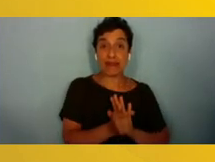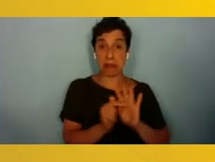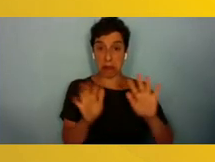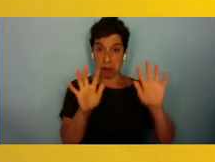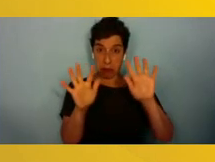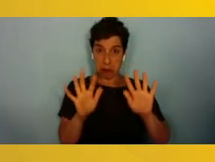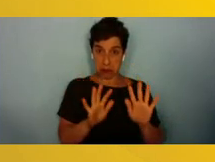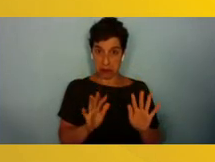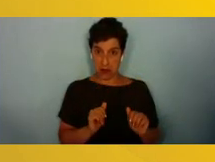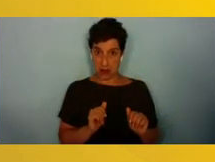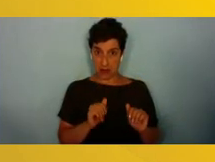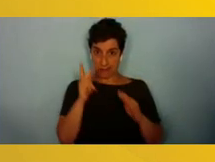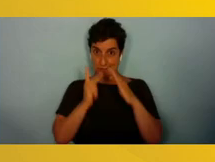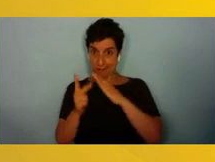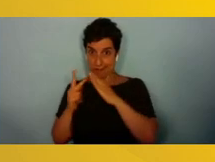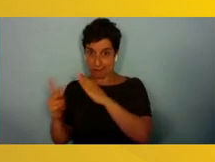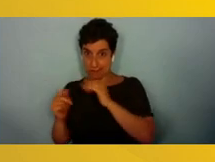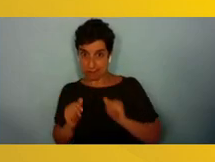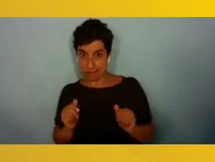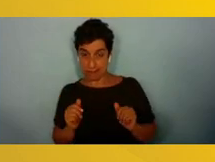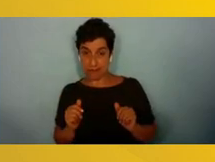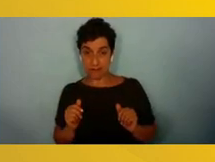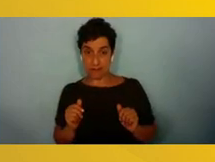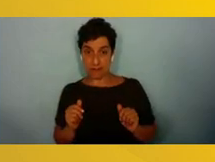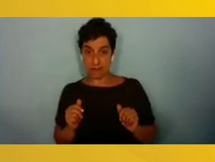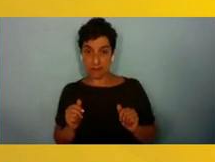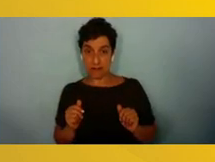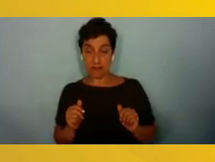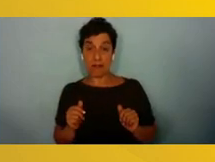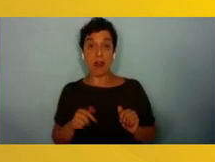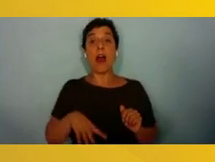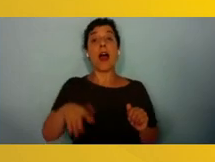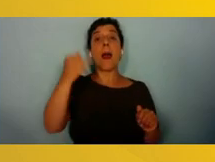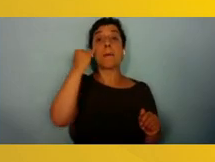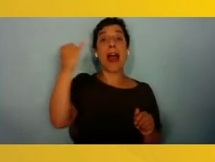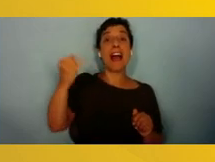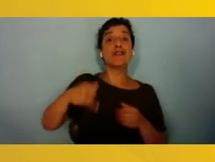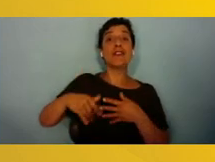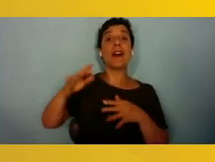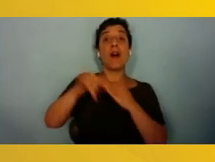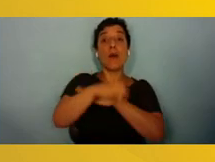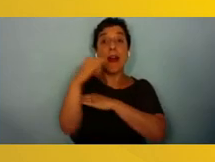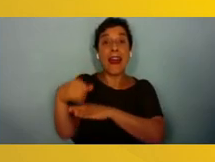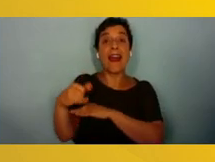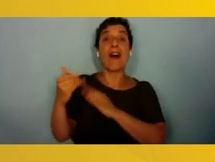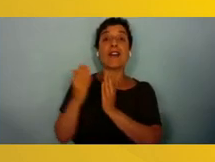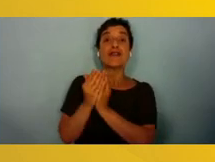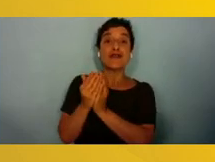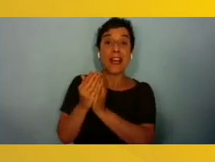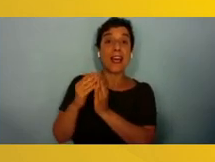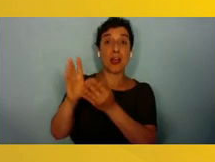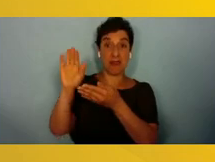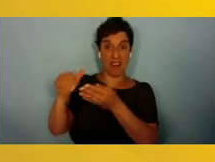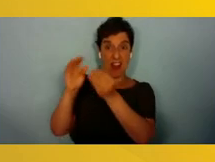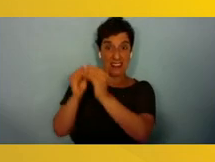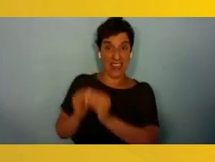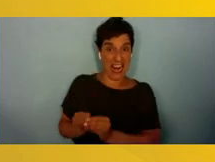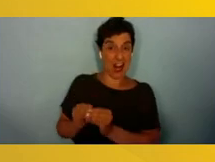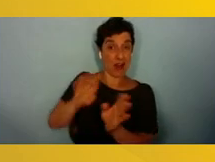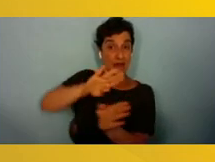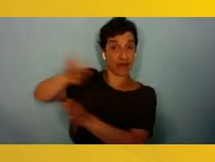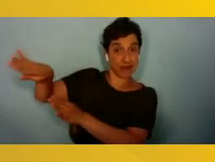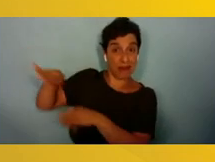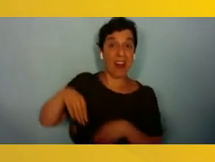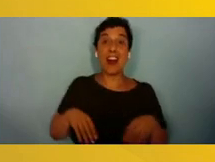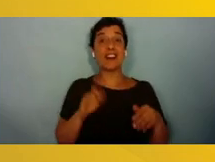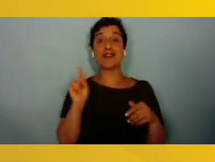what might happen if you don't pay attention to the whale data and ship data. All right, that is not a great solution for